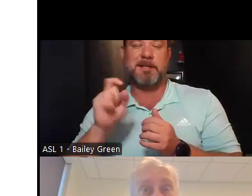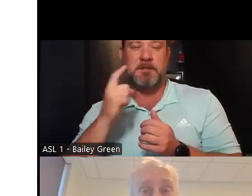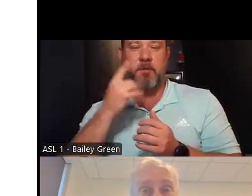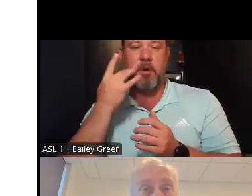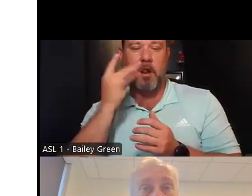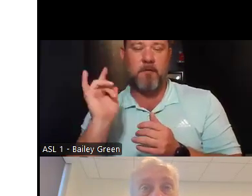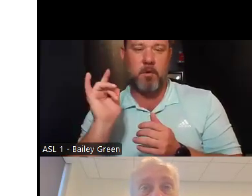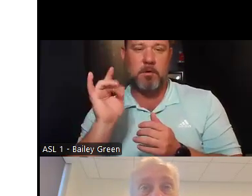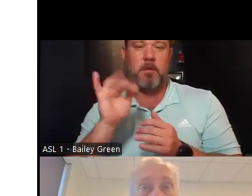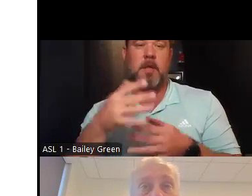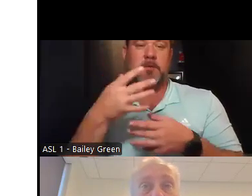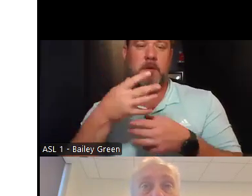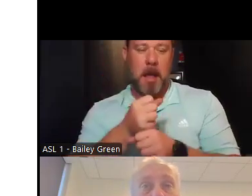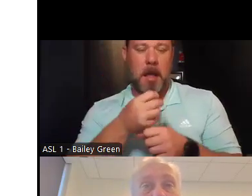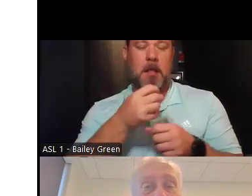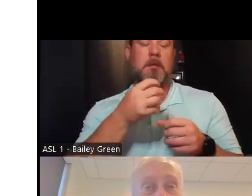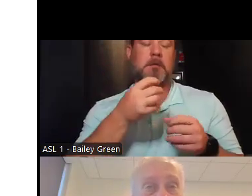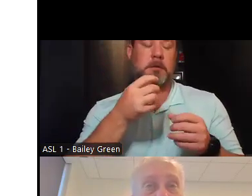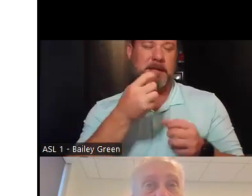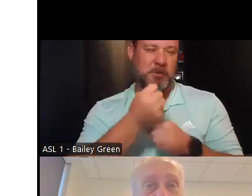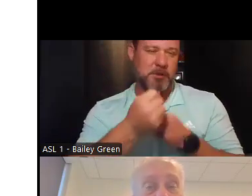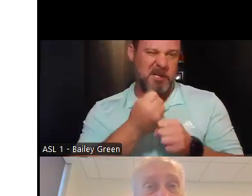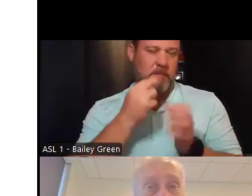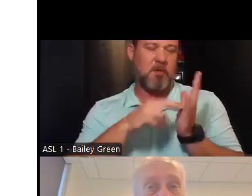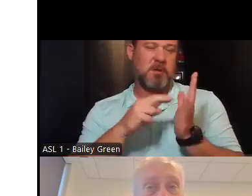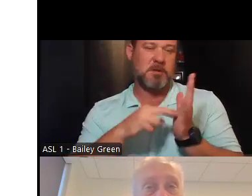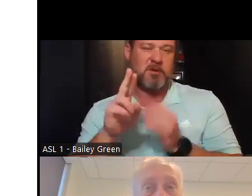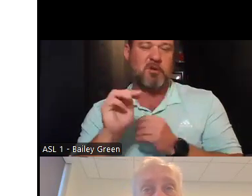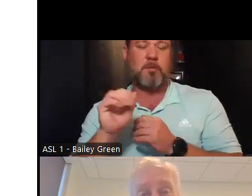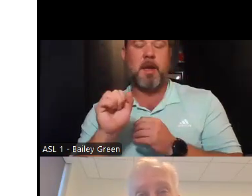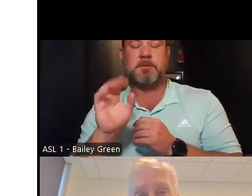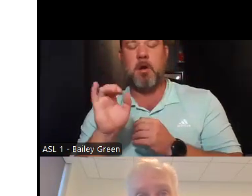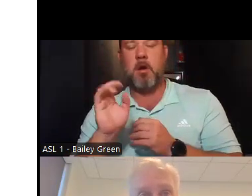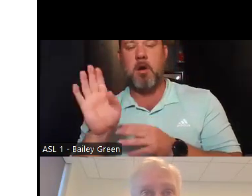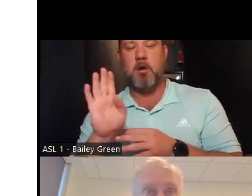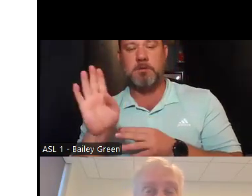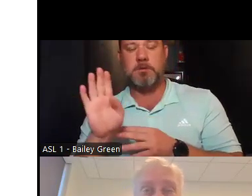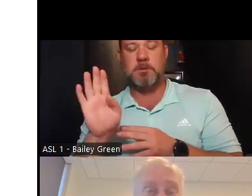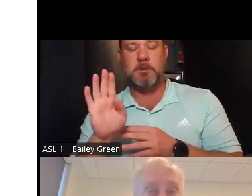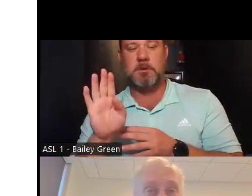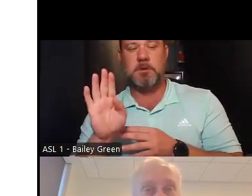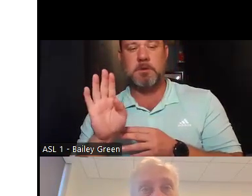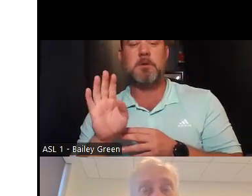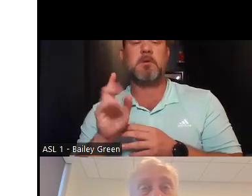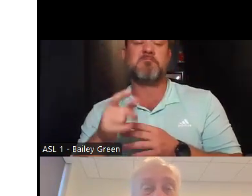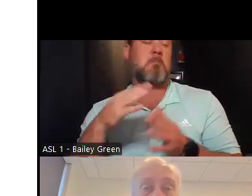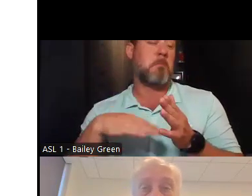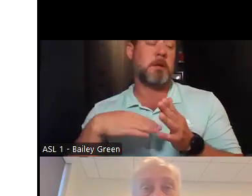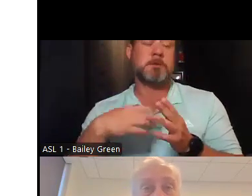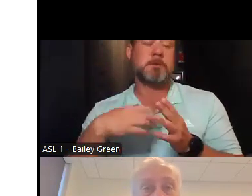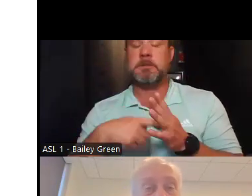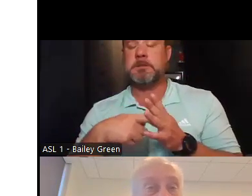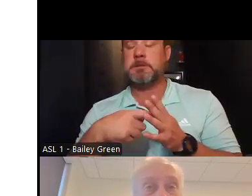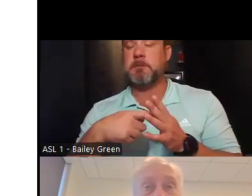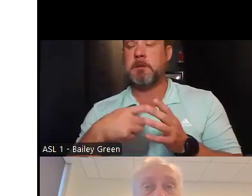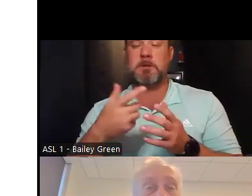which is compiled each year by researchers at UMass Boston. And it consists of basic spending needs on things